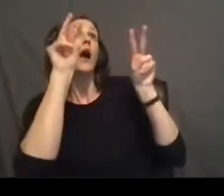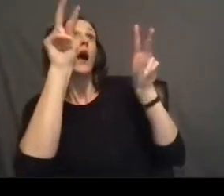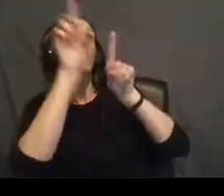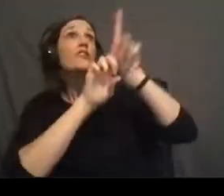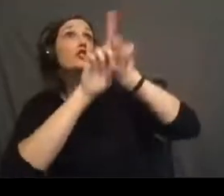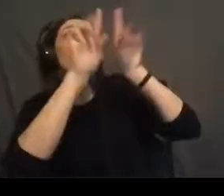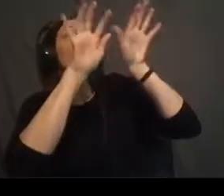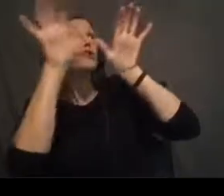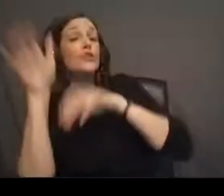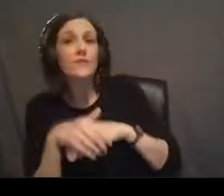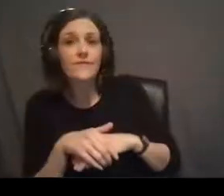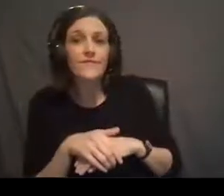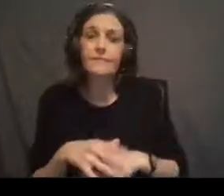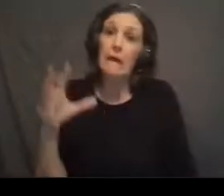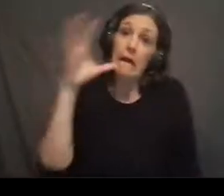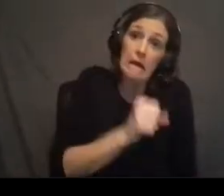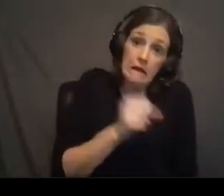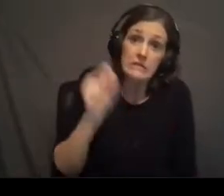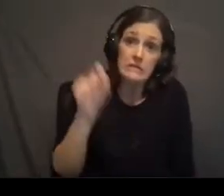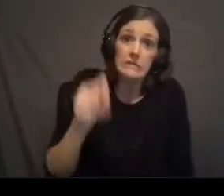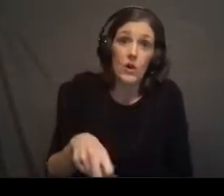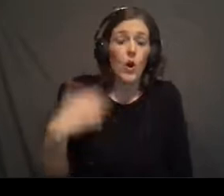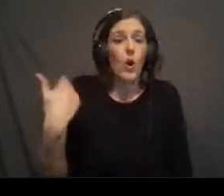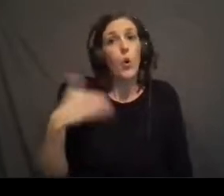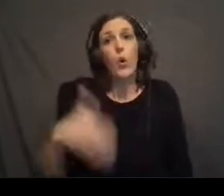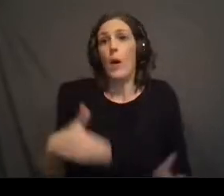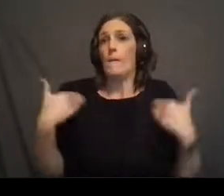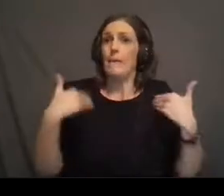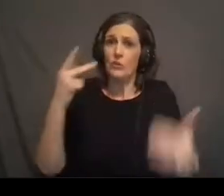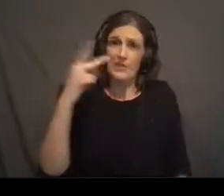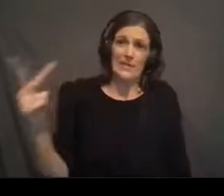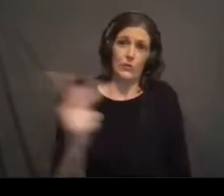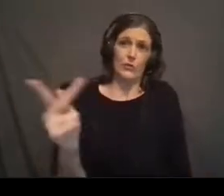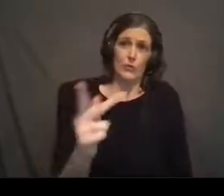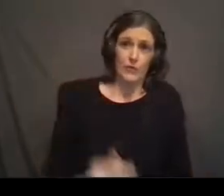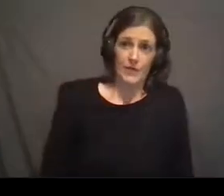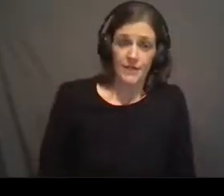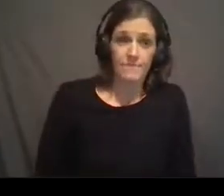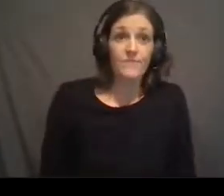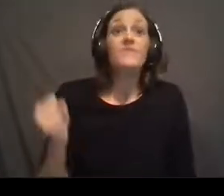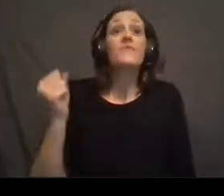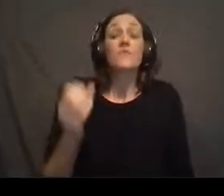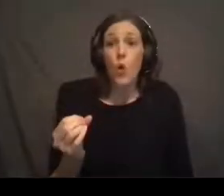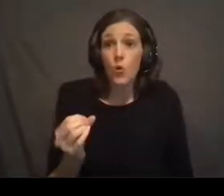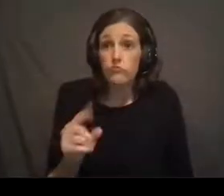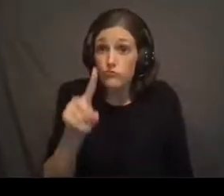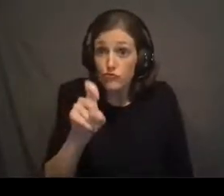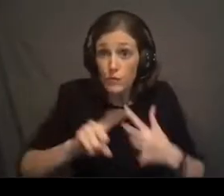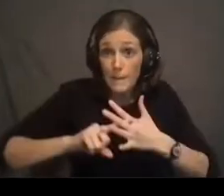sky. I guess. Boy, am I glad to see you guys. So, shall we